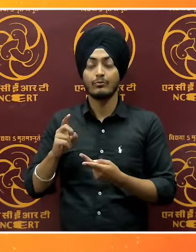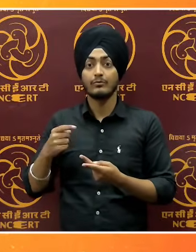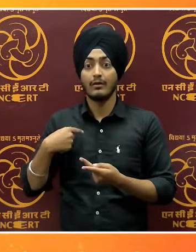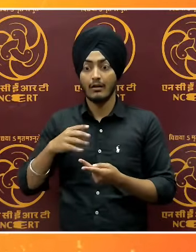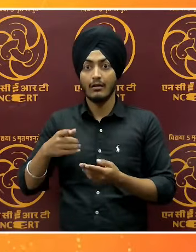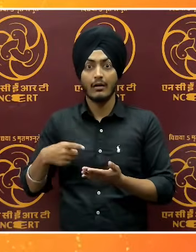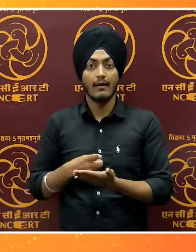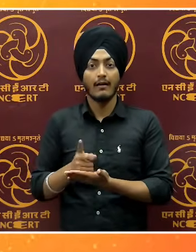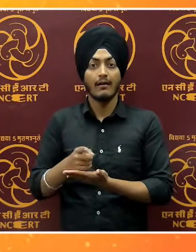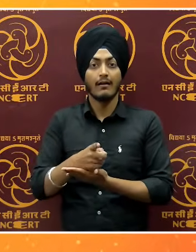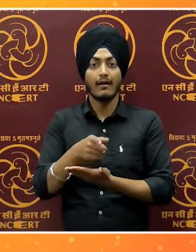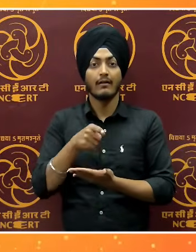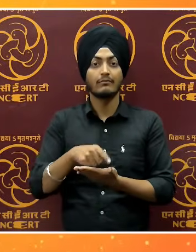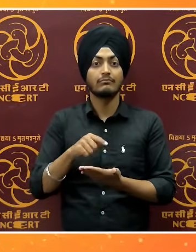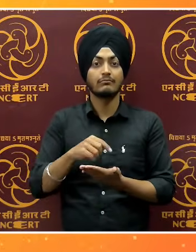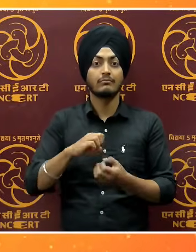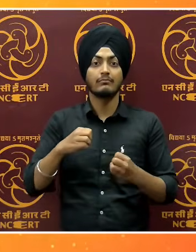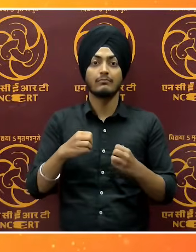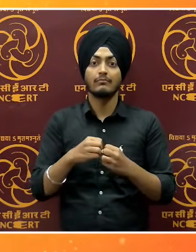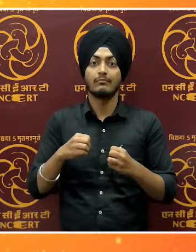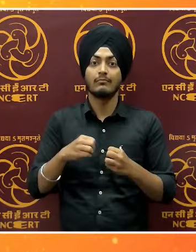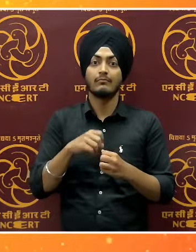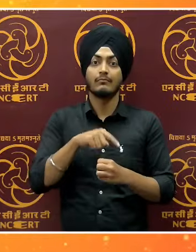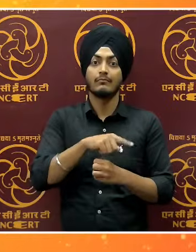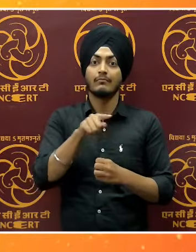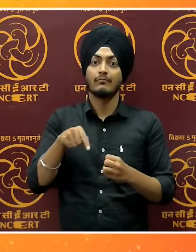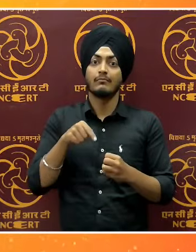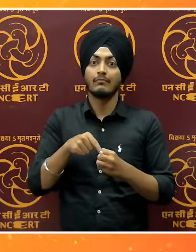the magnetic field? If you keep your